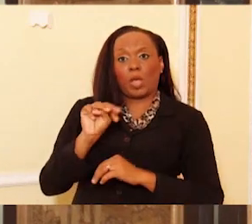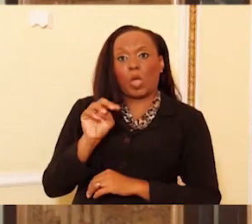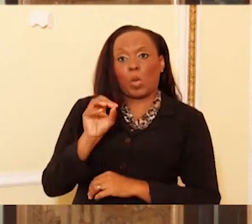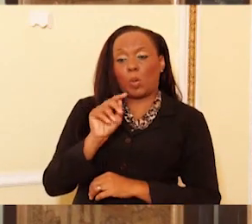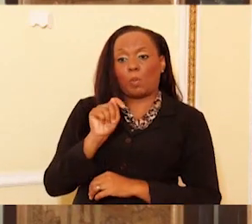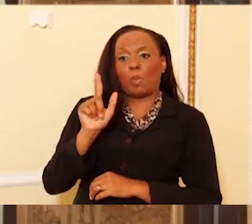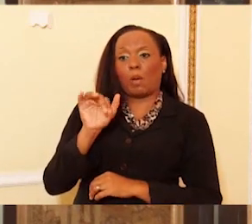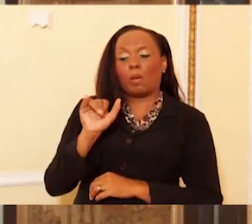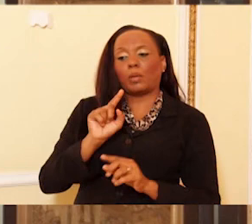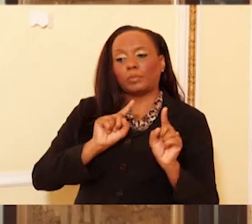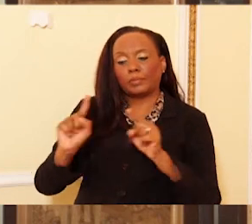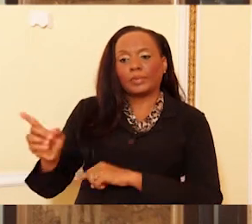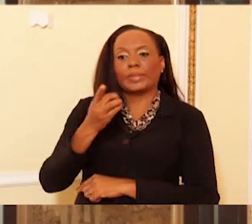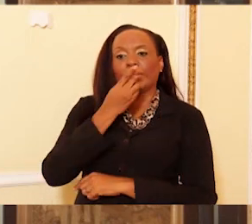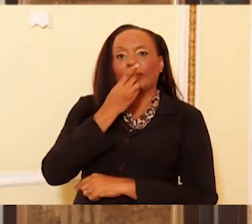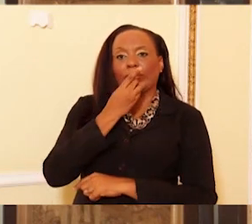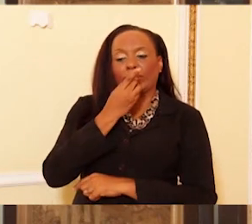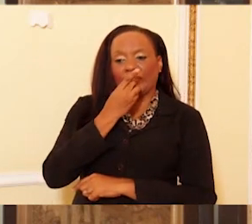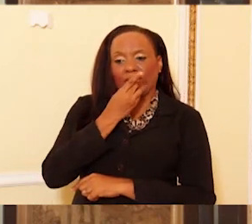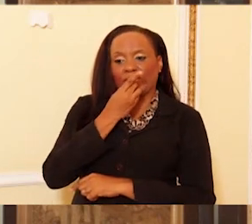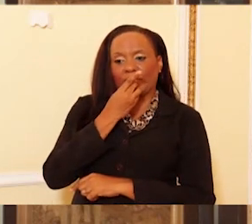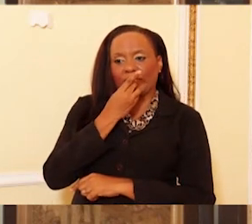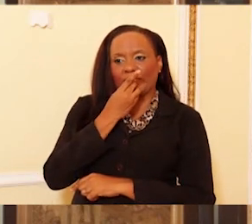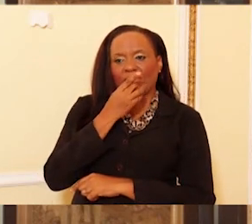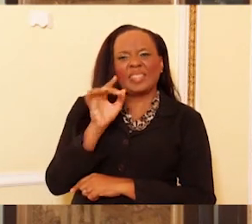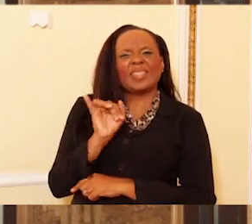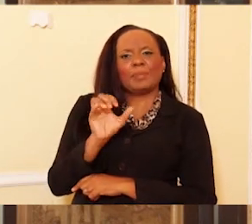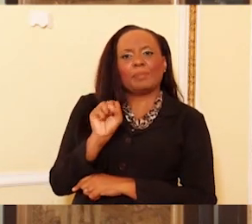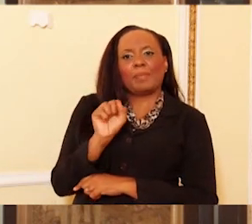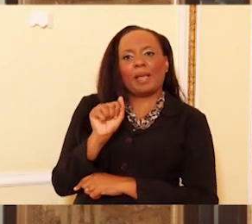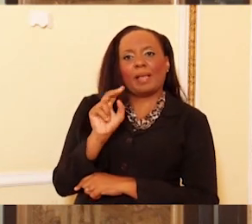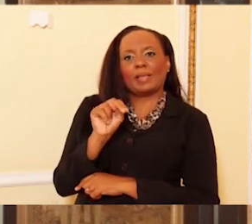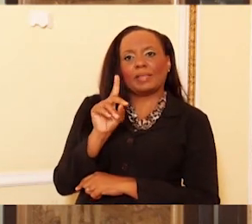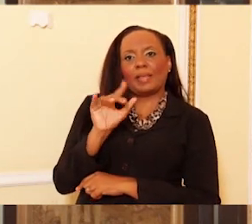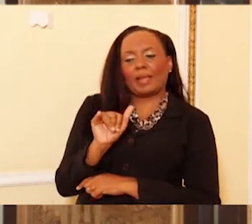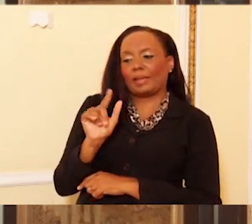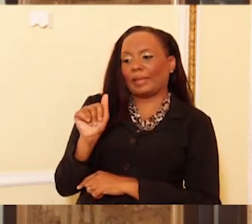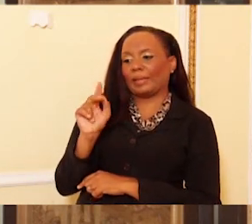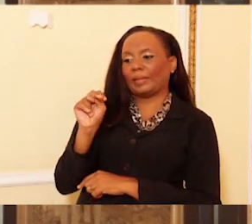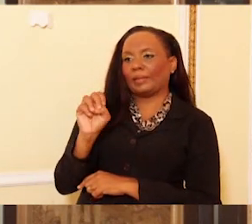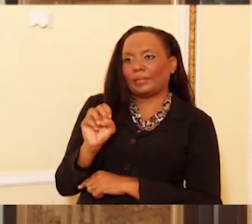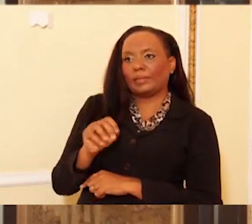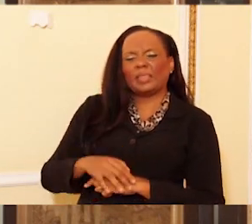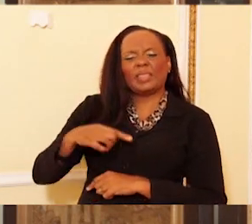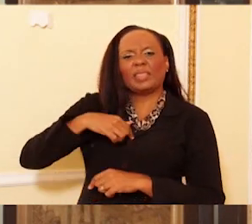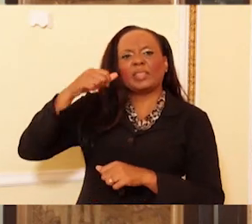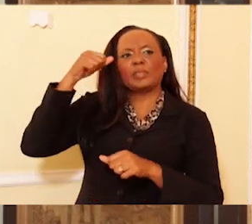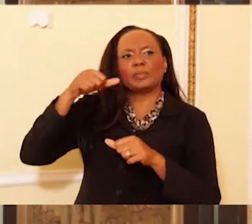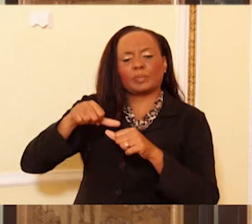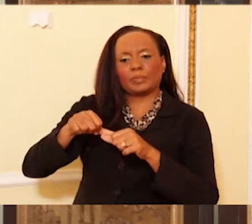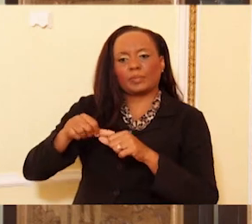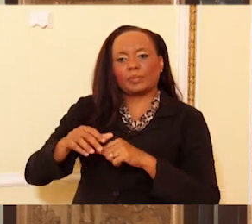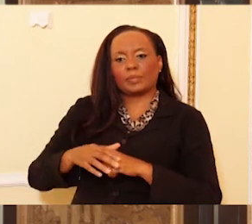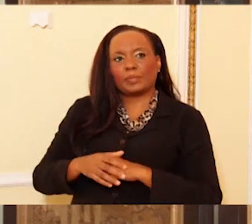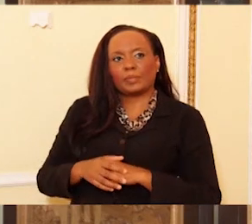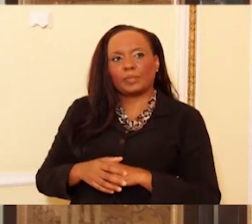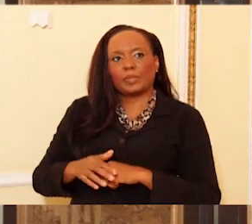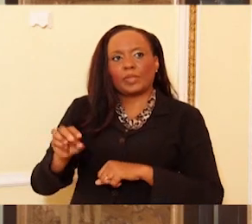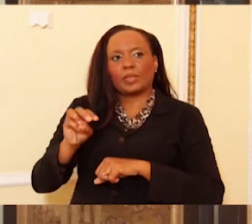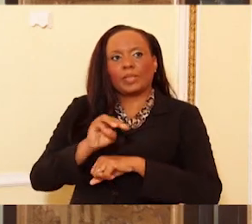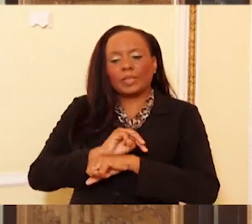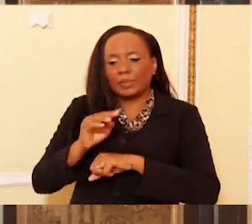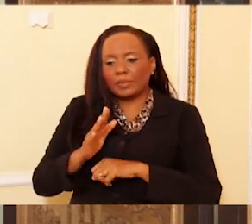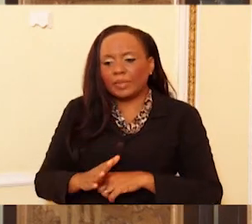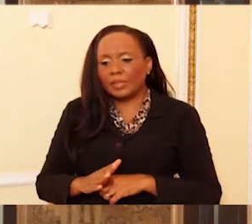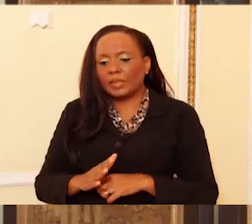the Sandy Lane Charitable Trust. In the presence of several other donors, I recall Prime Minister almost fighting back the